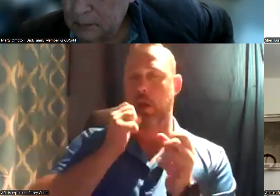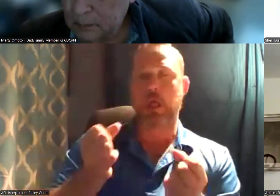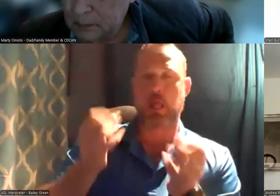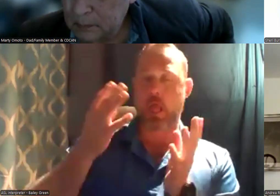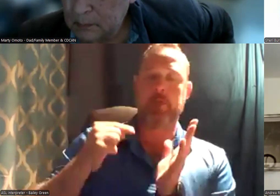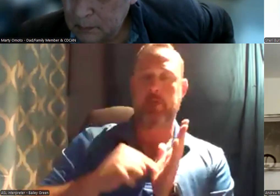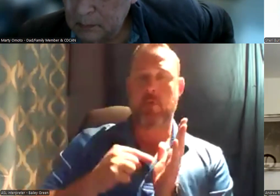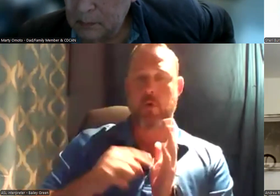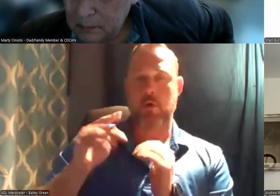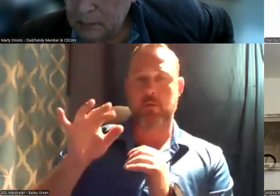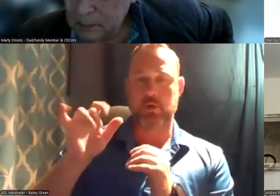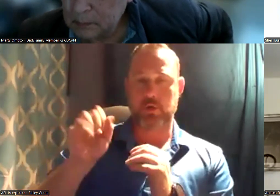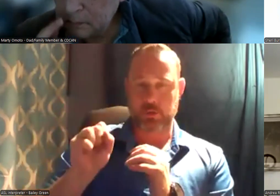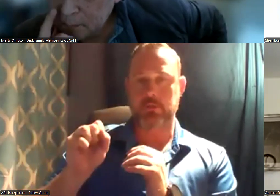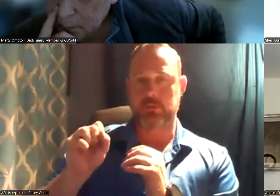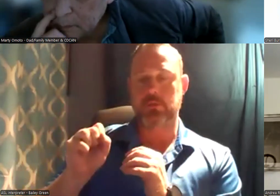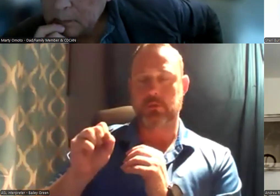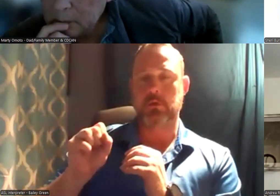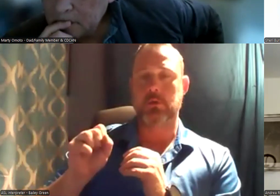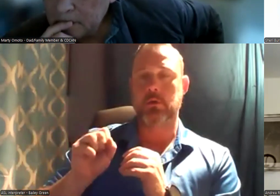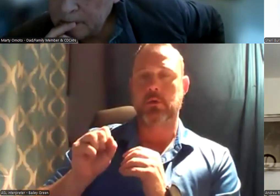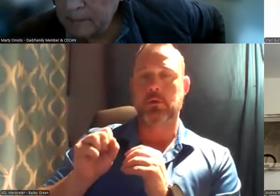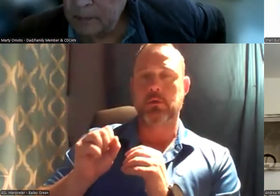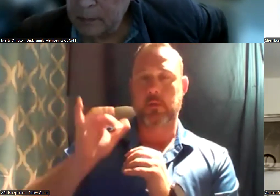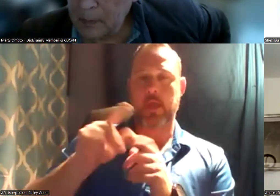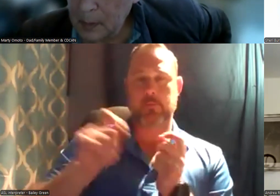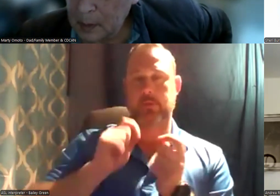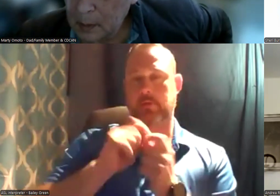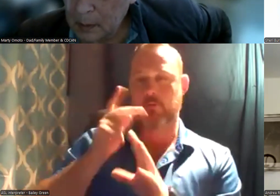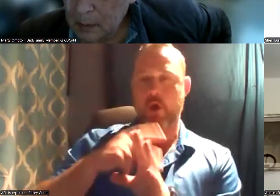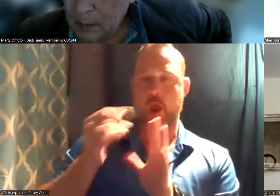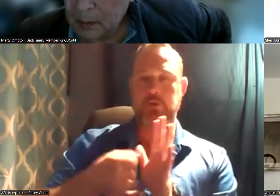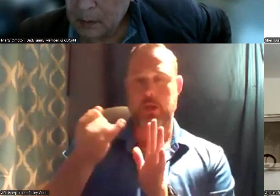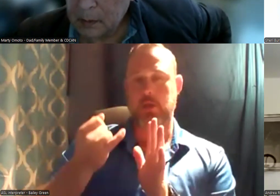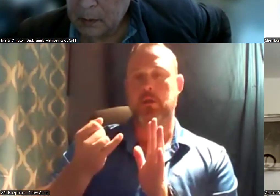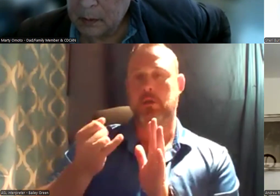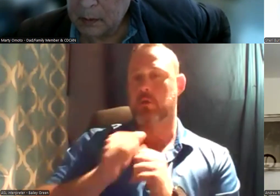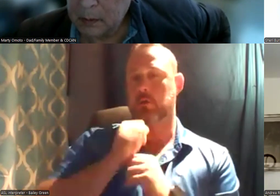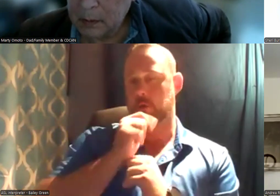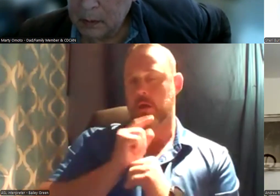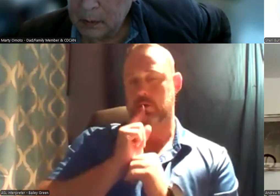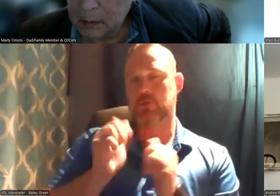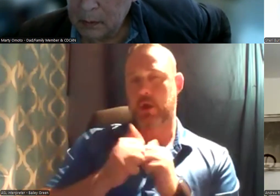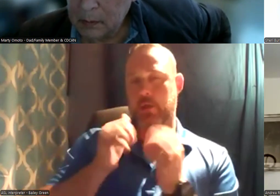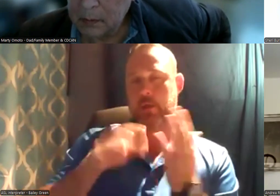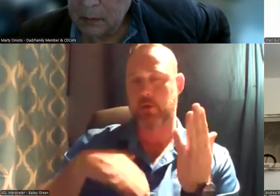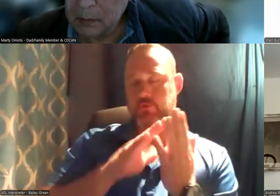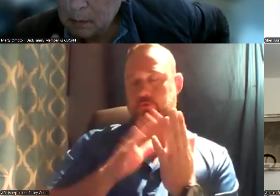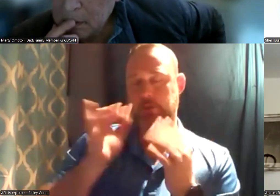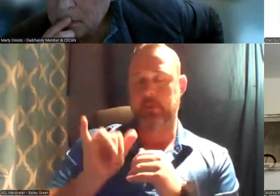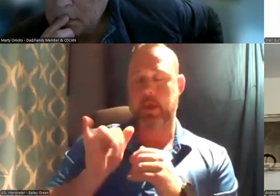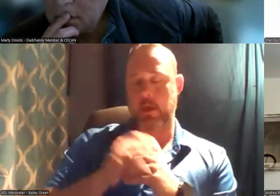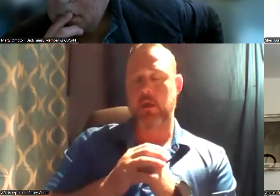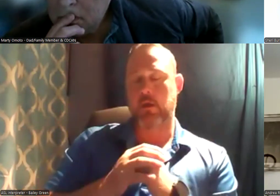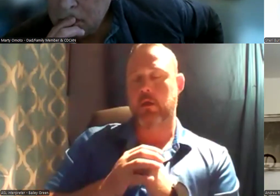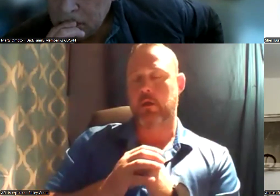affordable units within that particular project. So I'm not sure how they would address that and